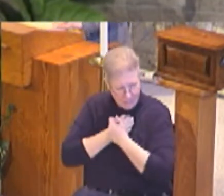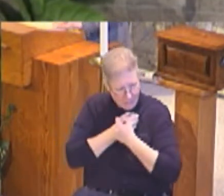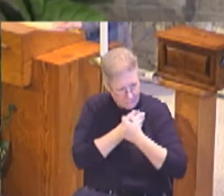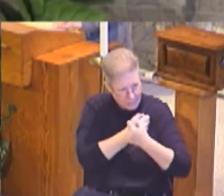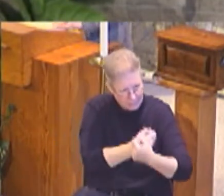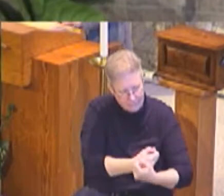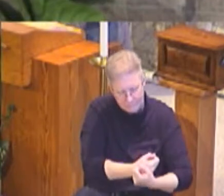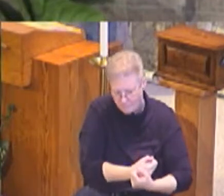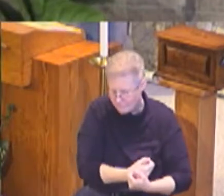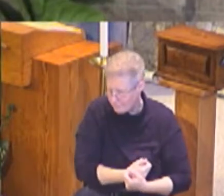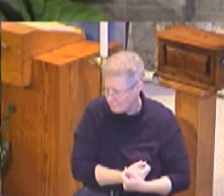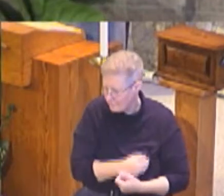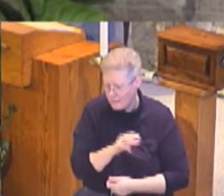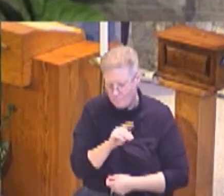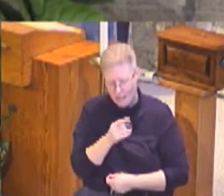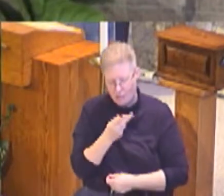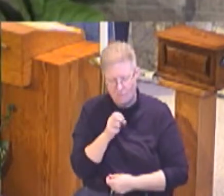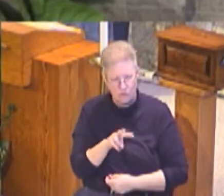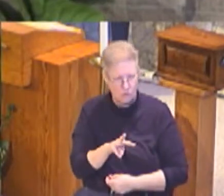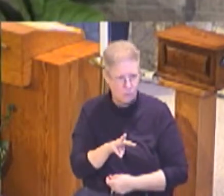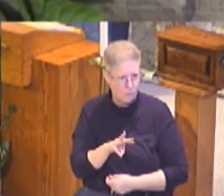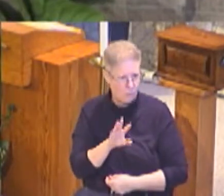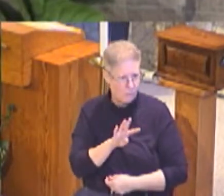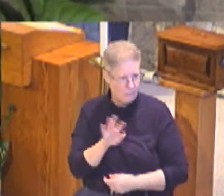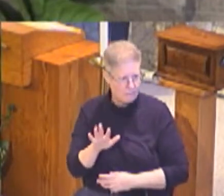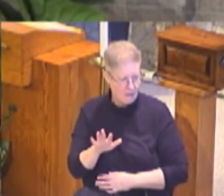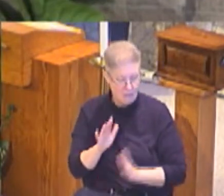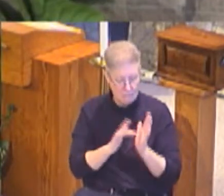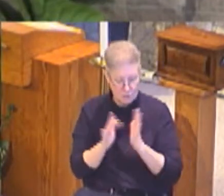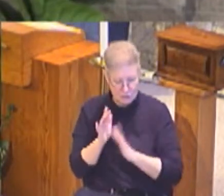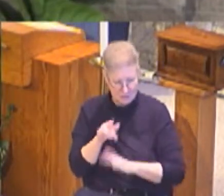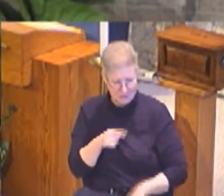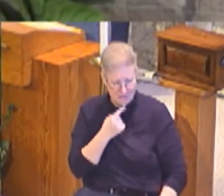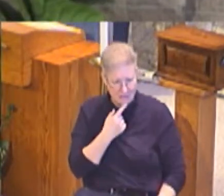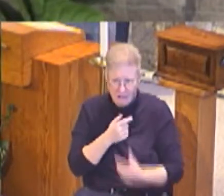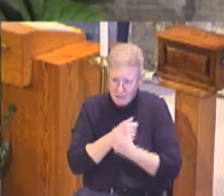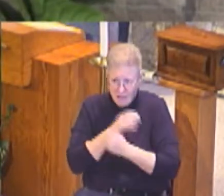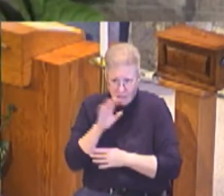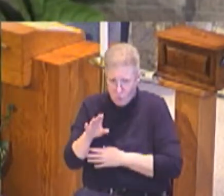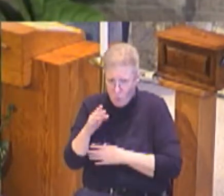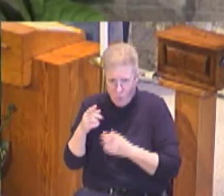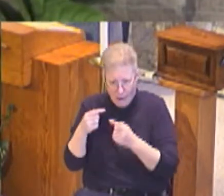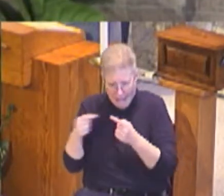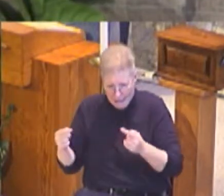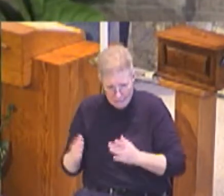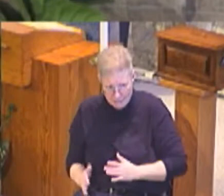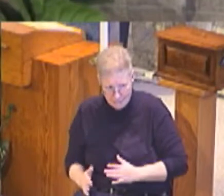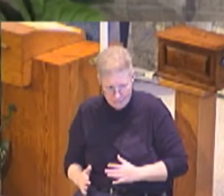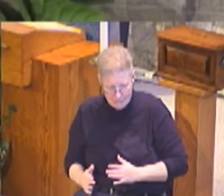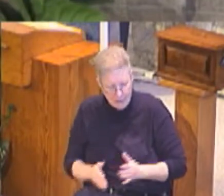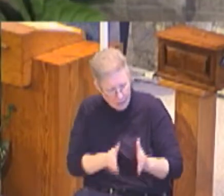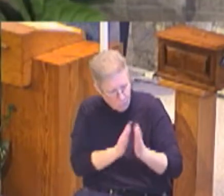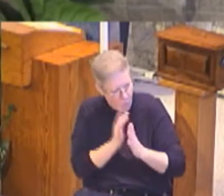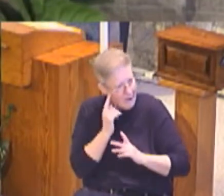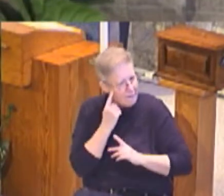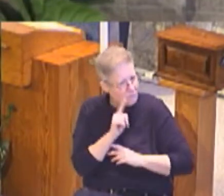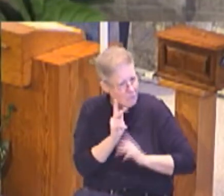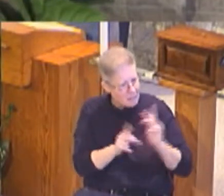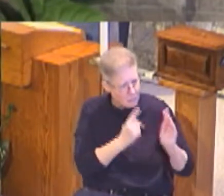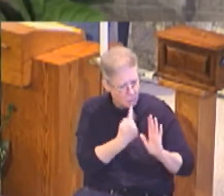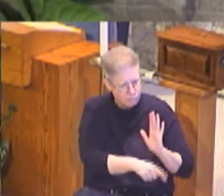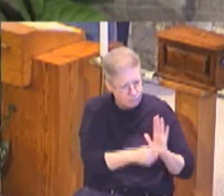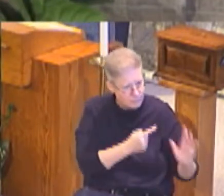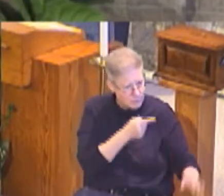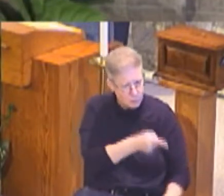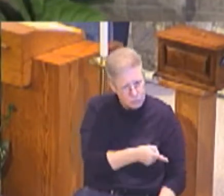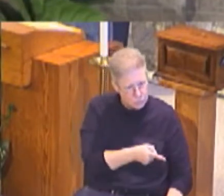says, love your enemies and pray for those who persecute you, so